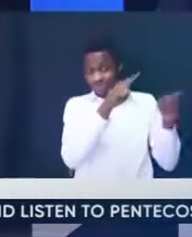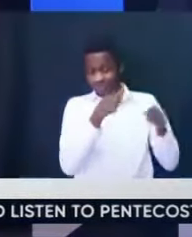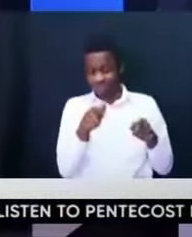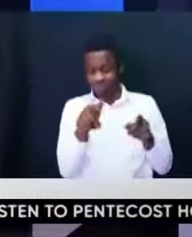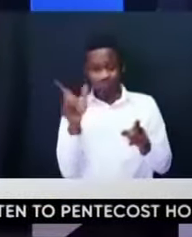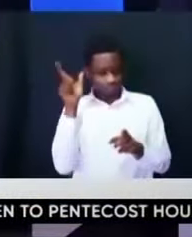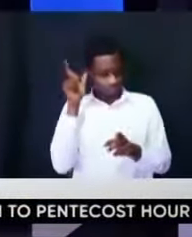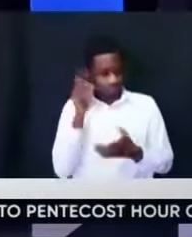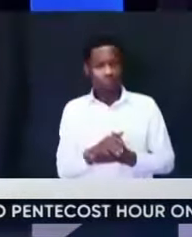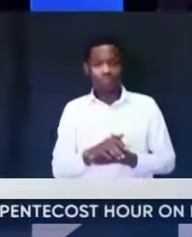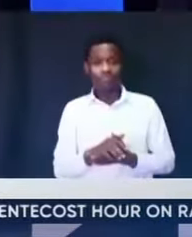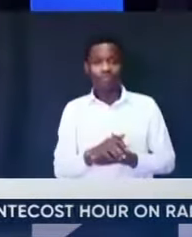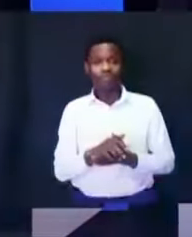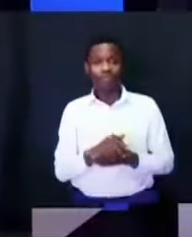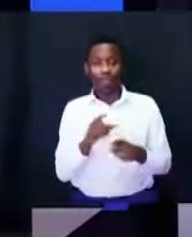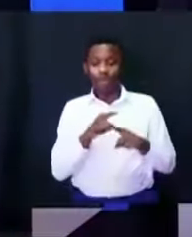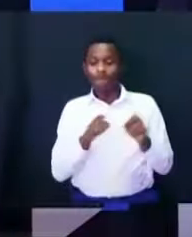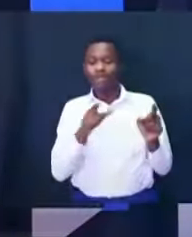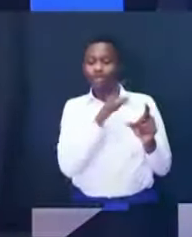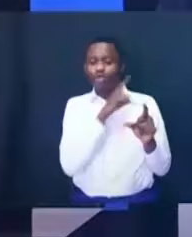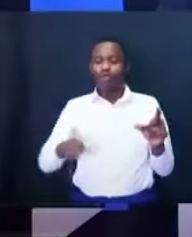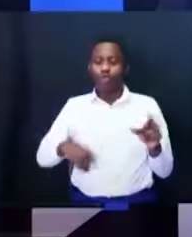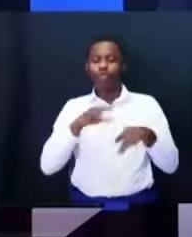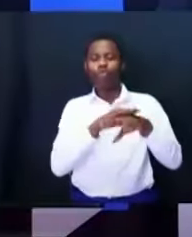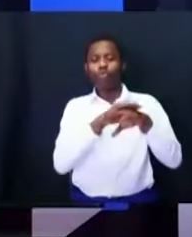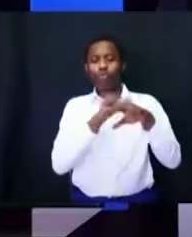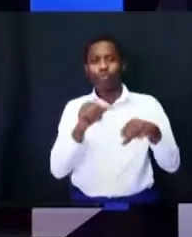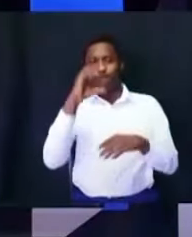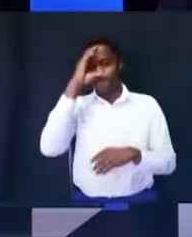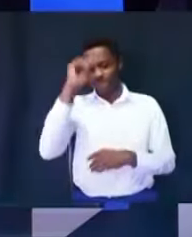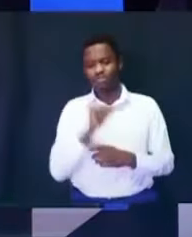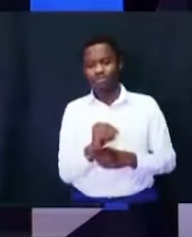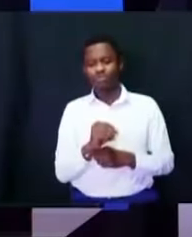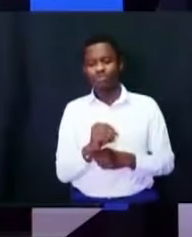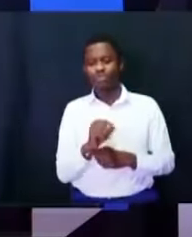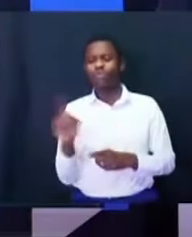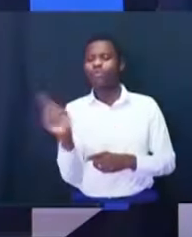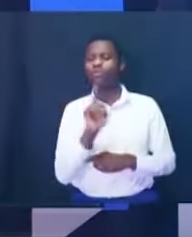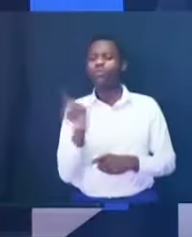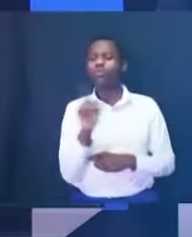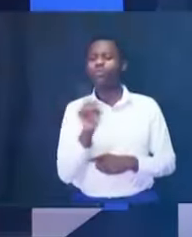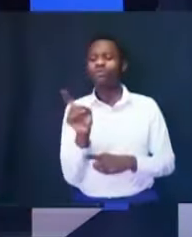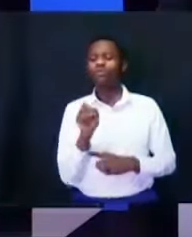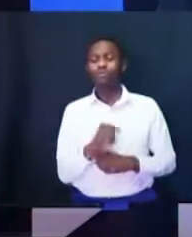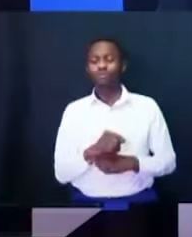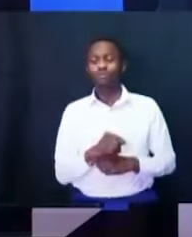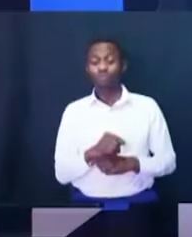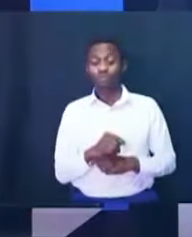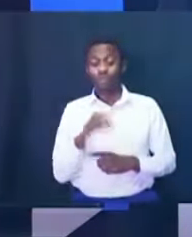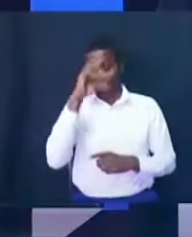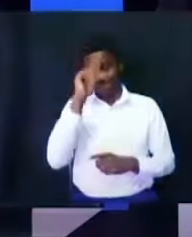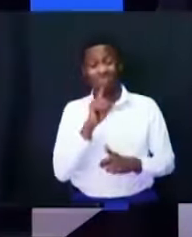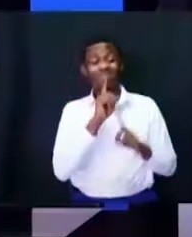discourse but the Lord called to the man where are you he